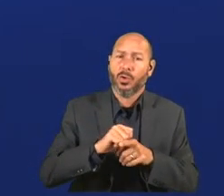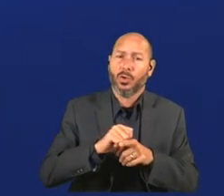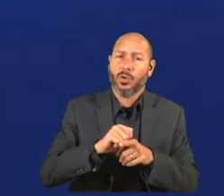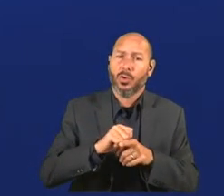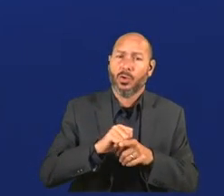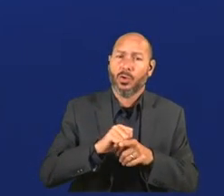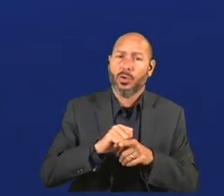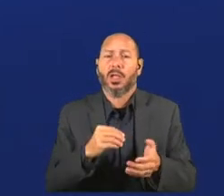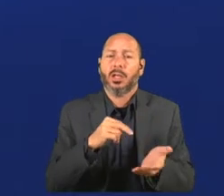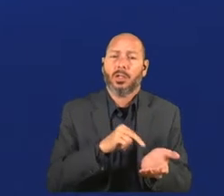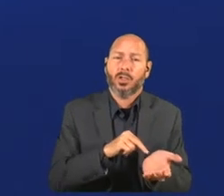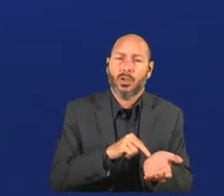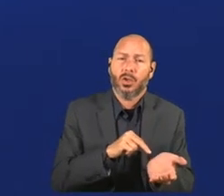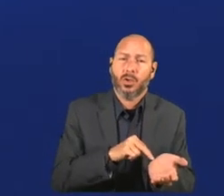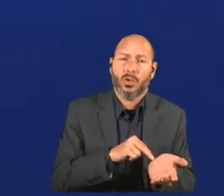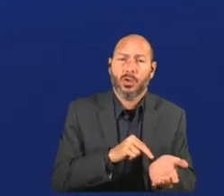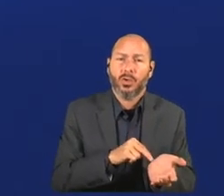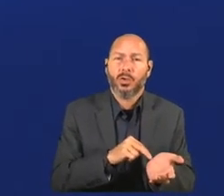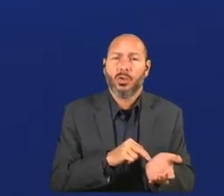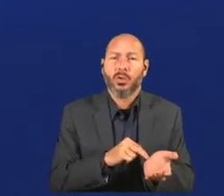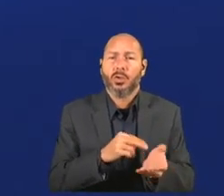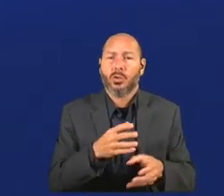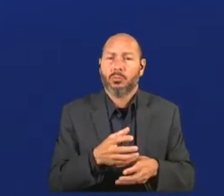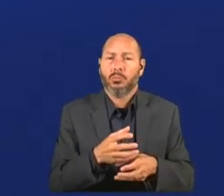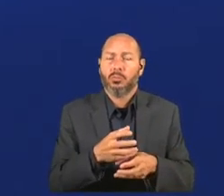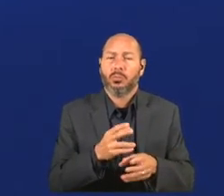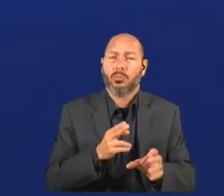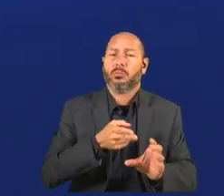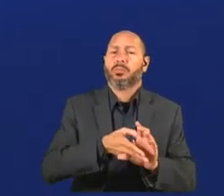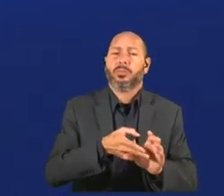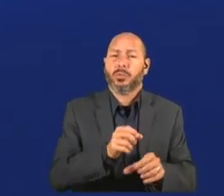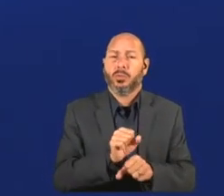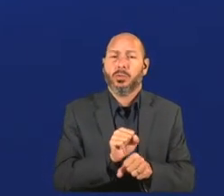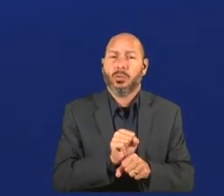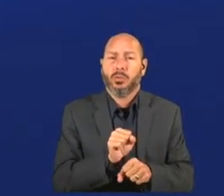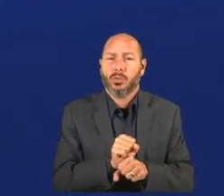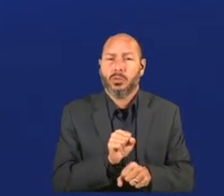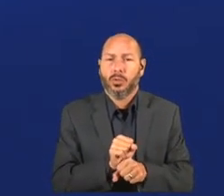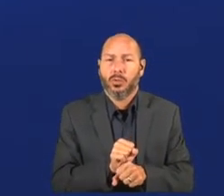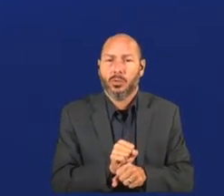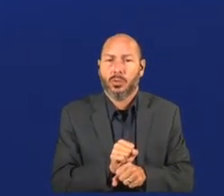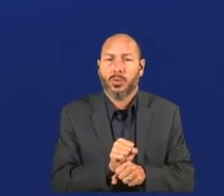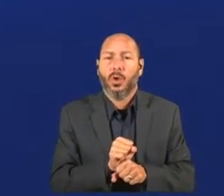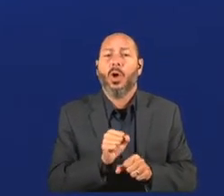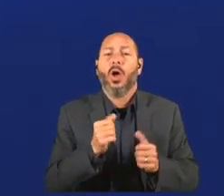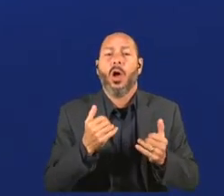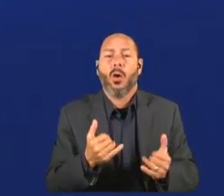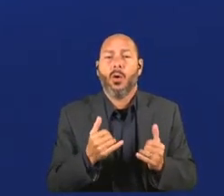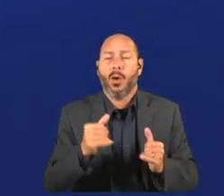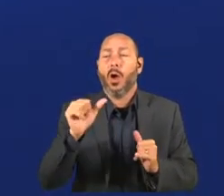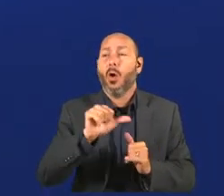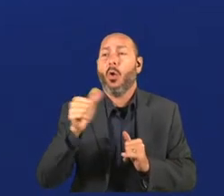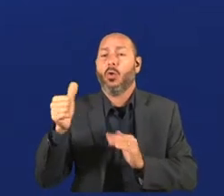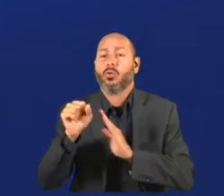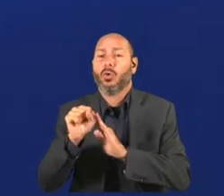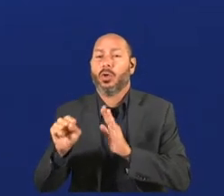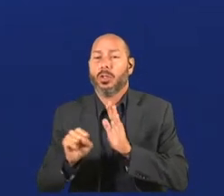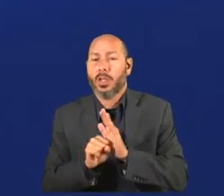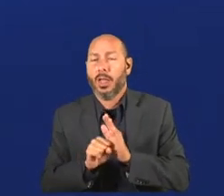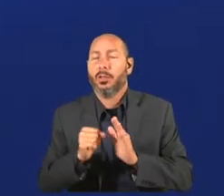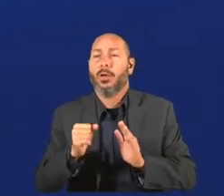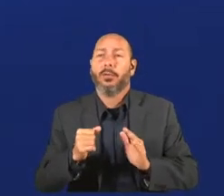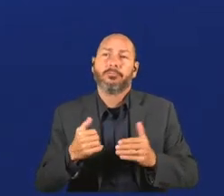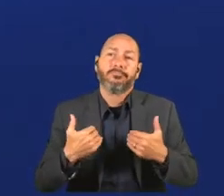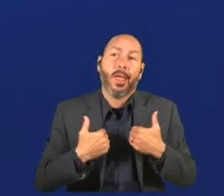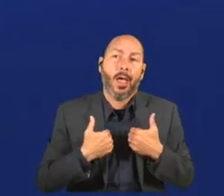obtain on-the-job and robust training are being actively recruited by other states where they have better